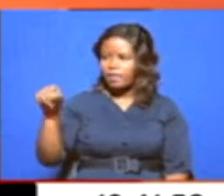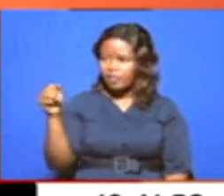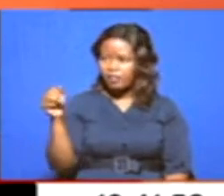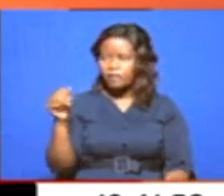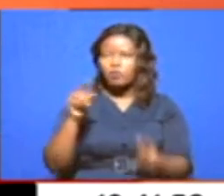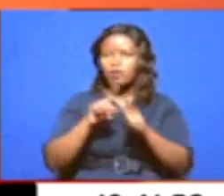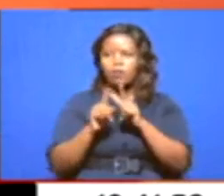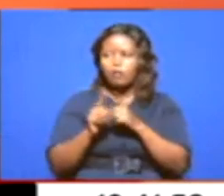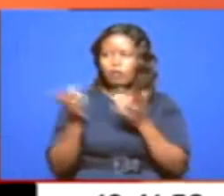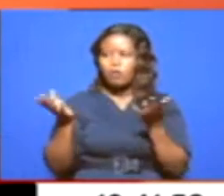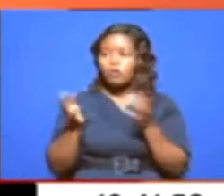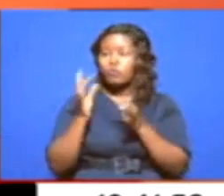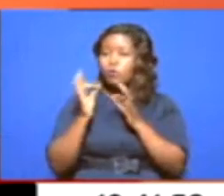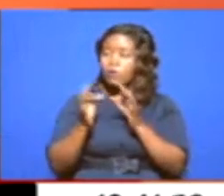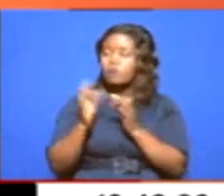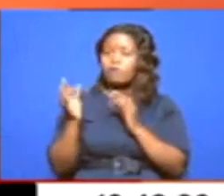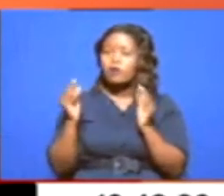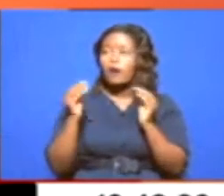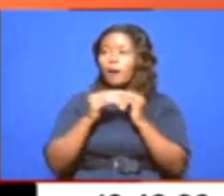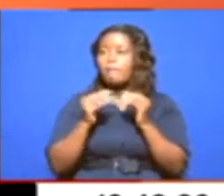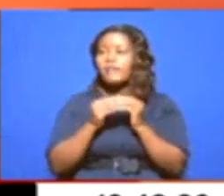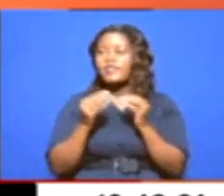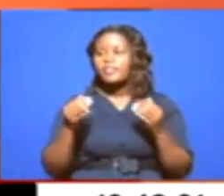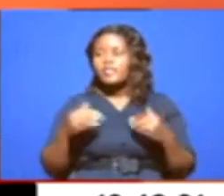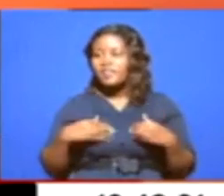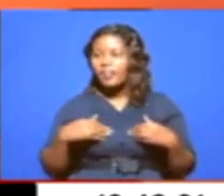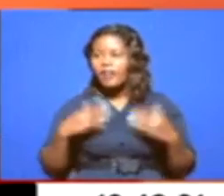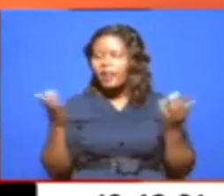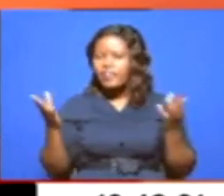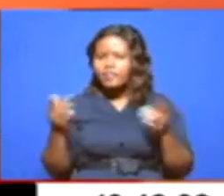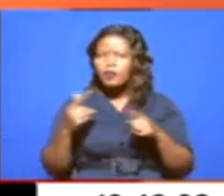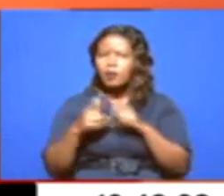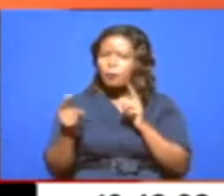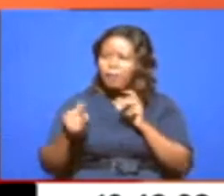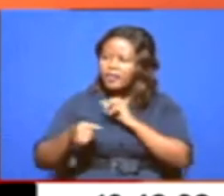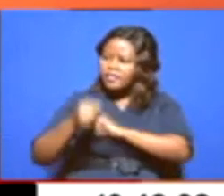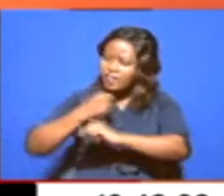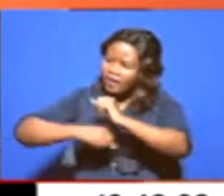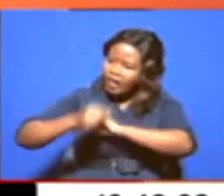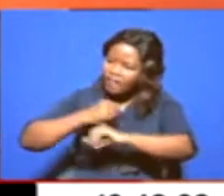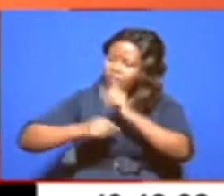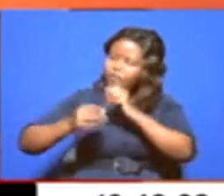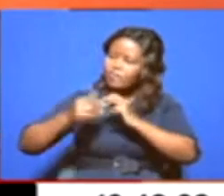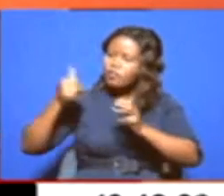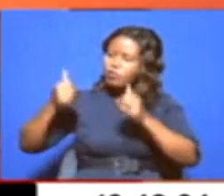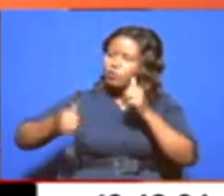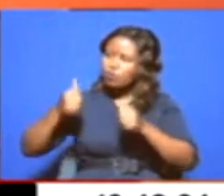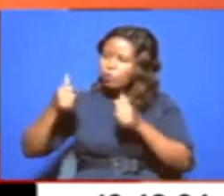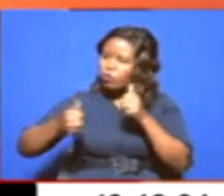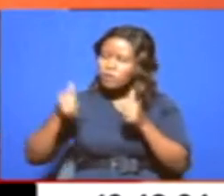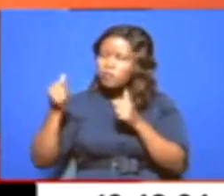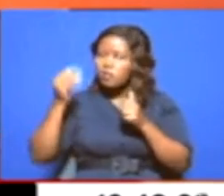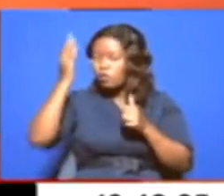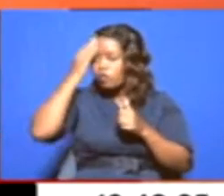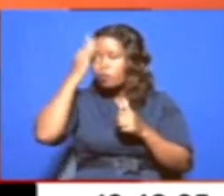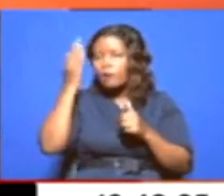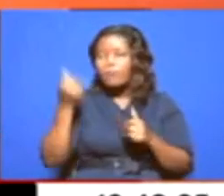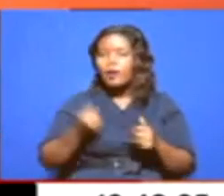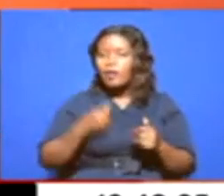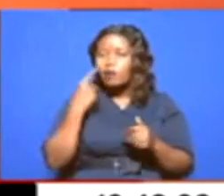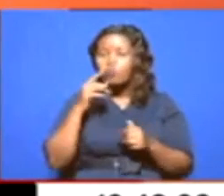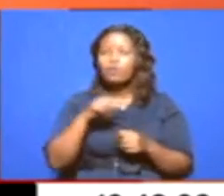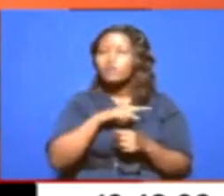had another name, but what the activity that you're going to do in the memory of the late Agnes Jebet